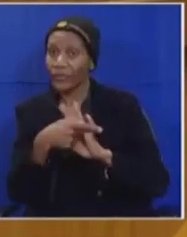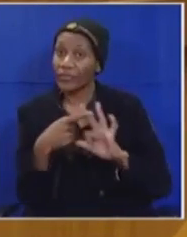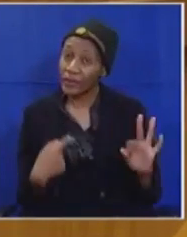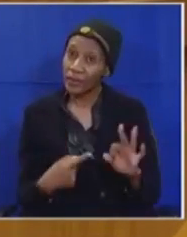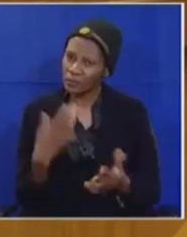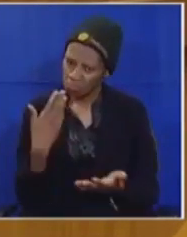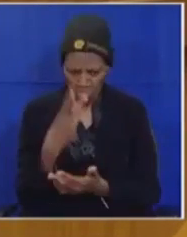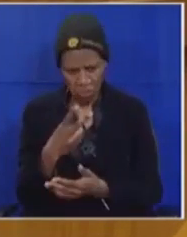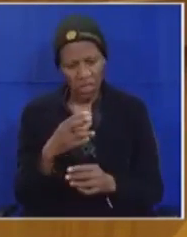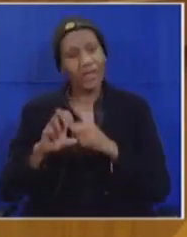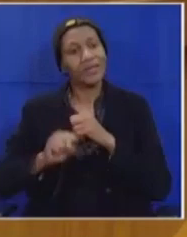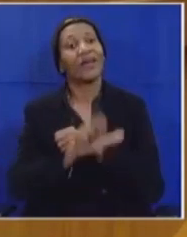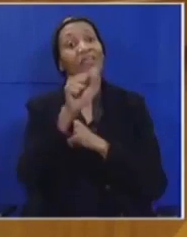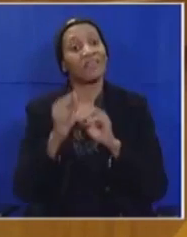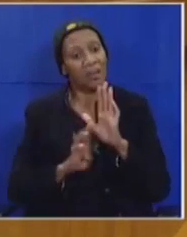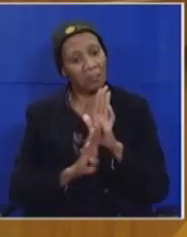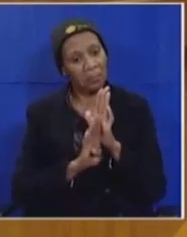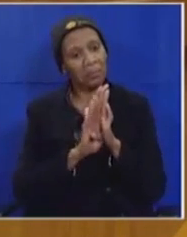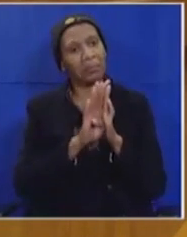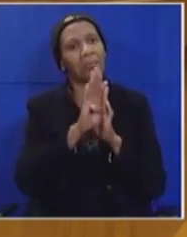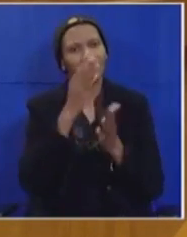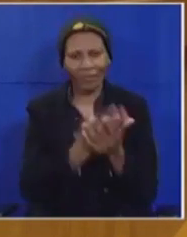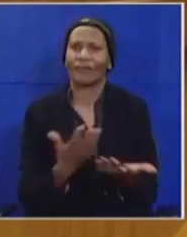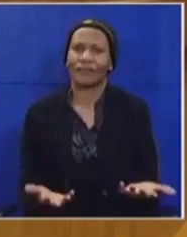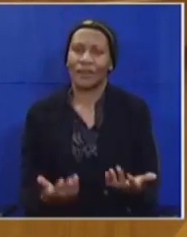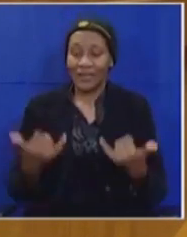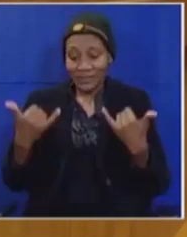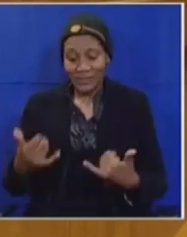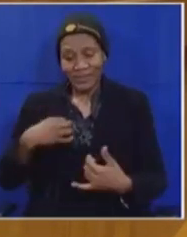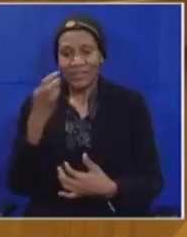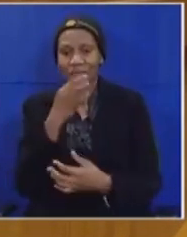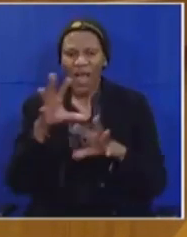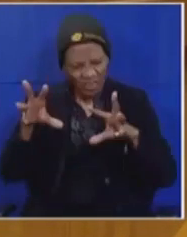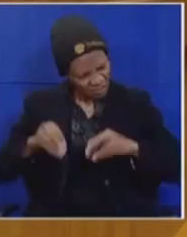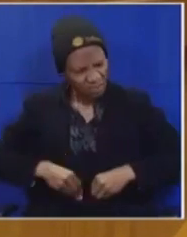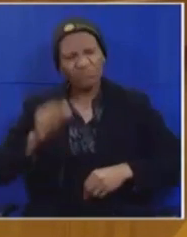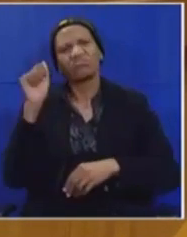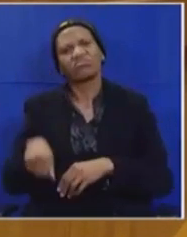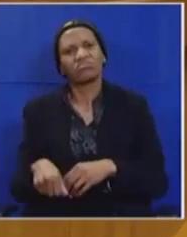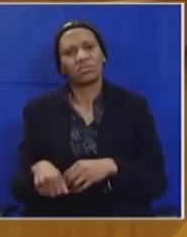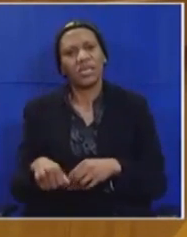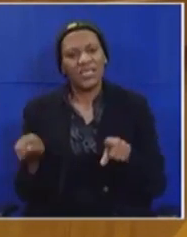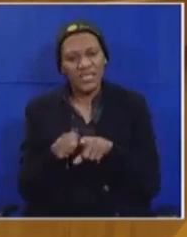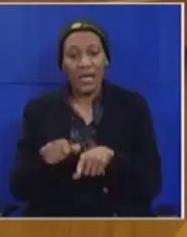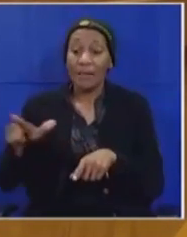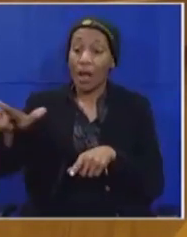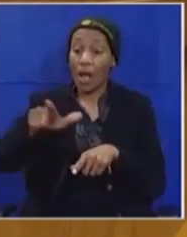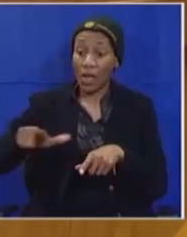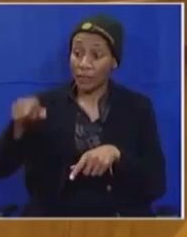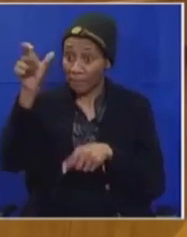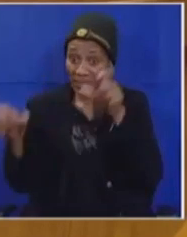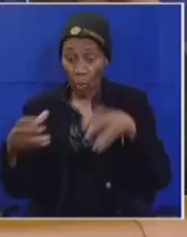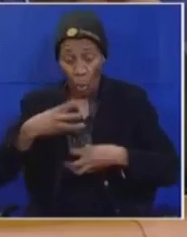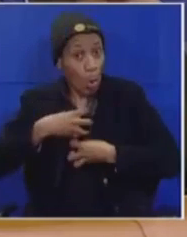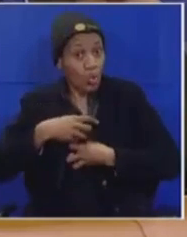country succeeds. And hence I'm saying that we should not be afraid. Even the landowners must not be